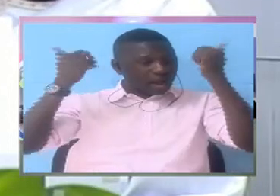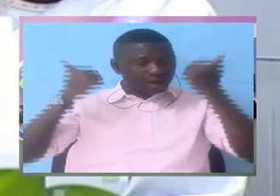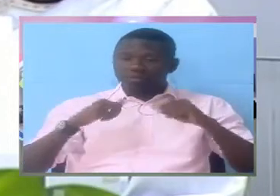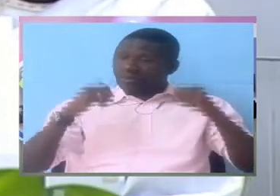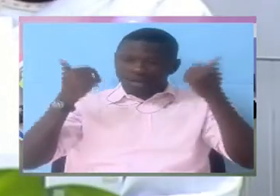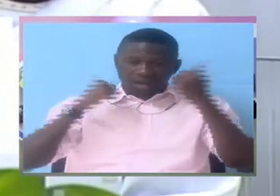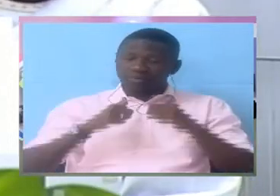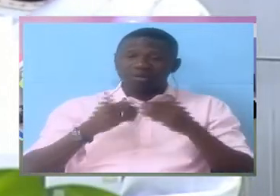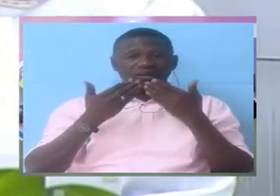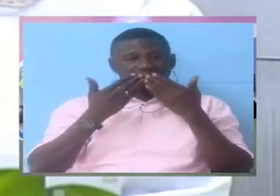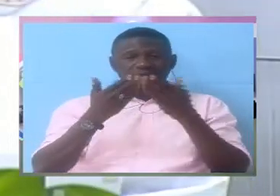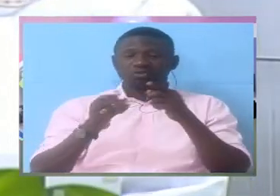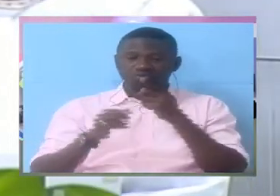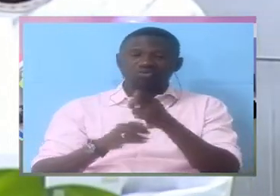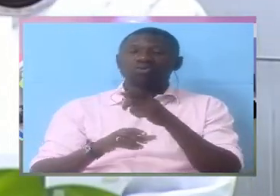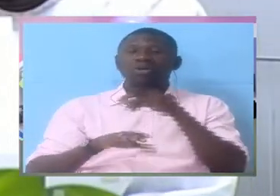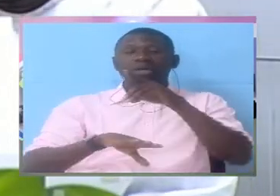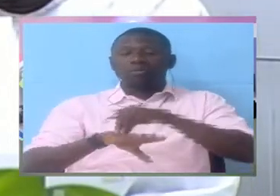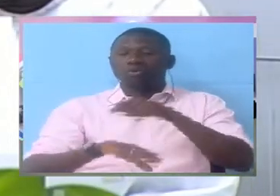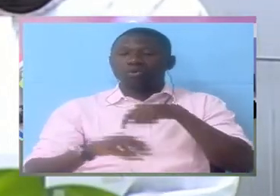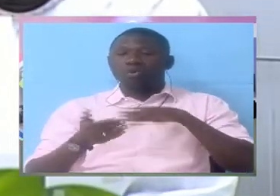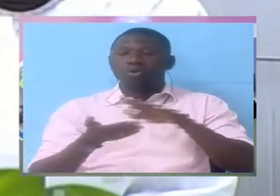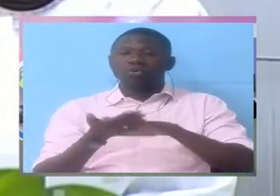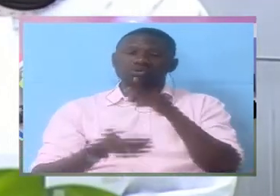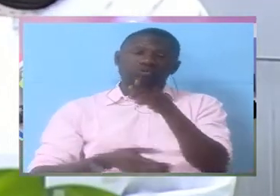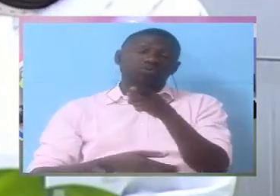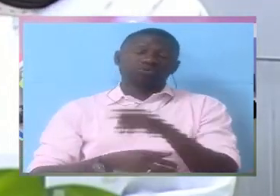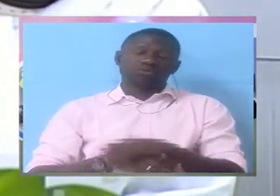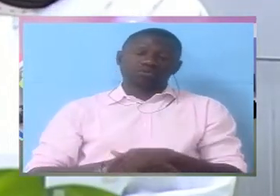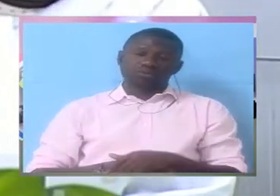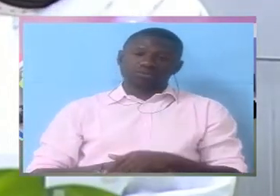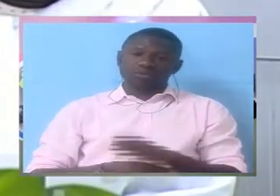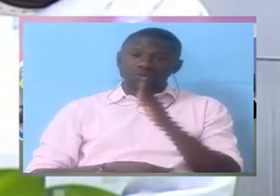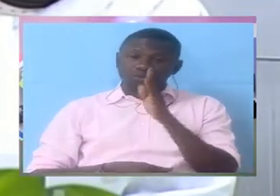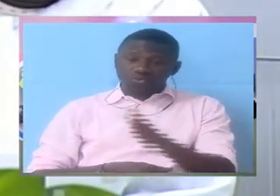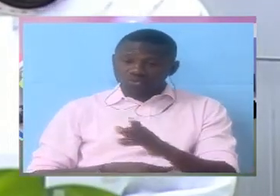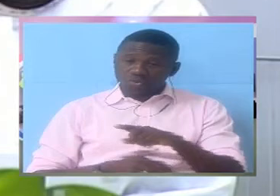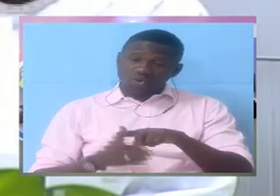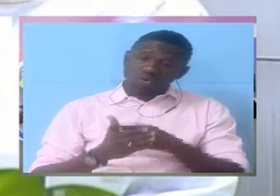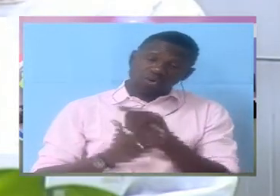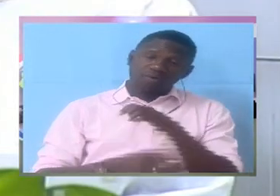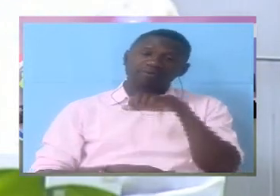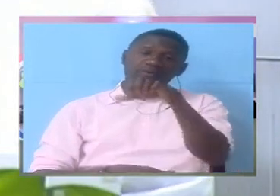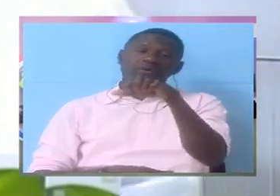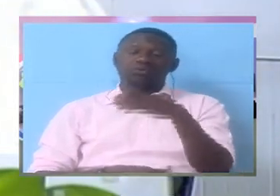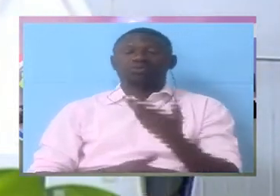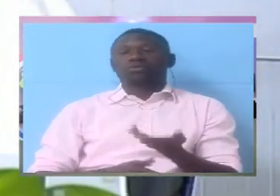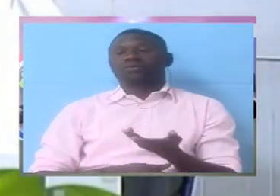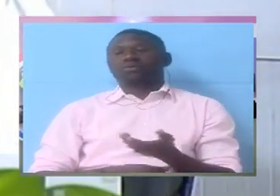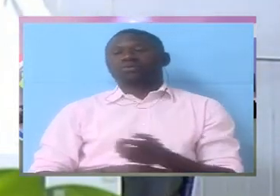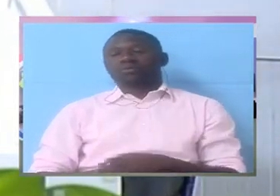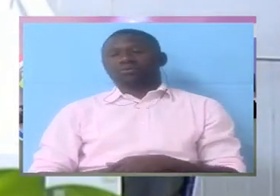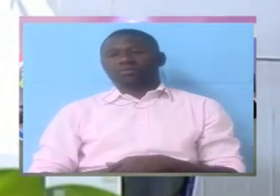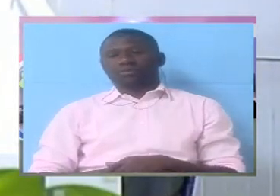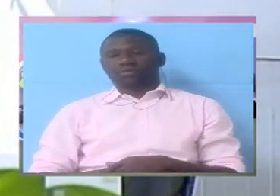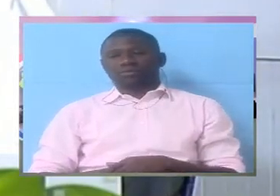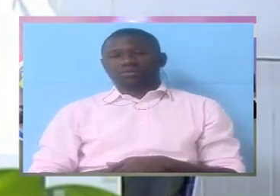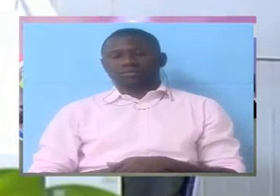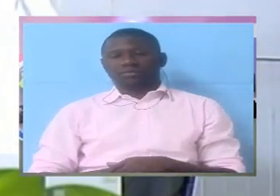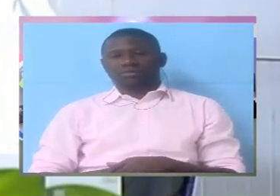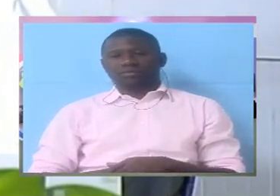caring. True or false? To nya fafania. Well, yes, because